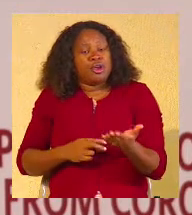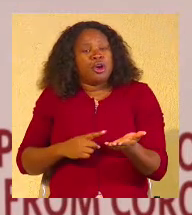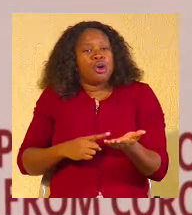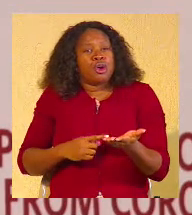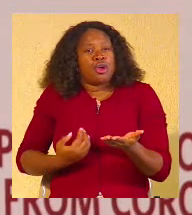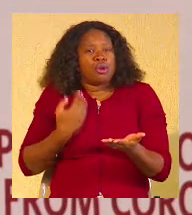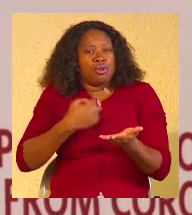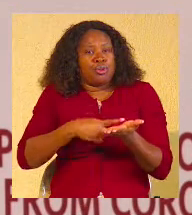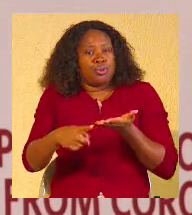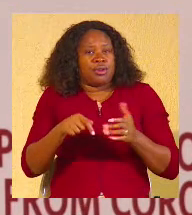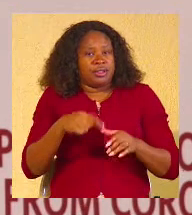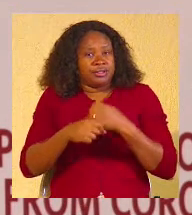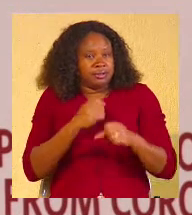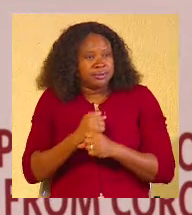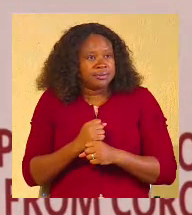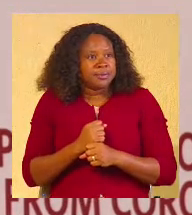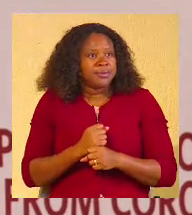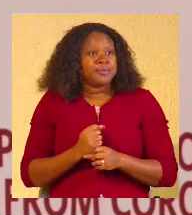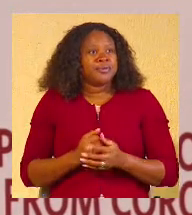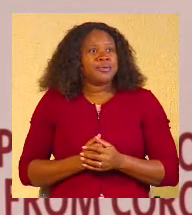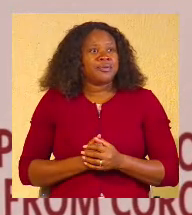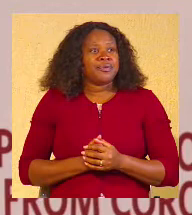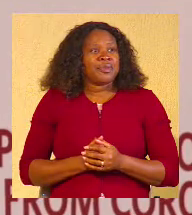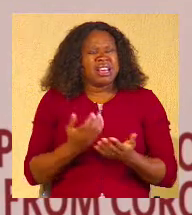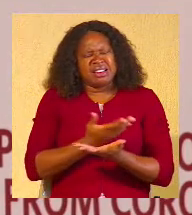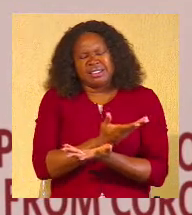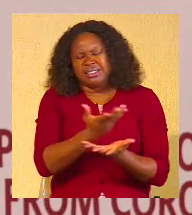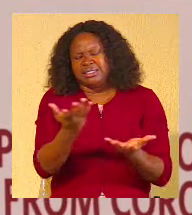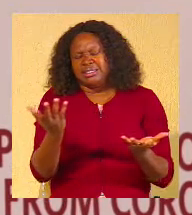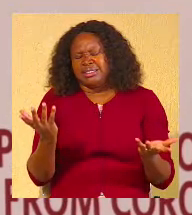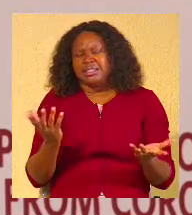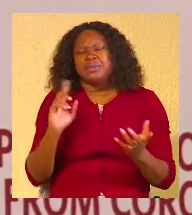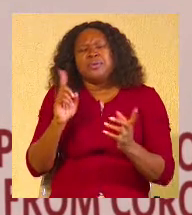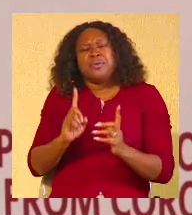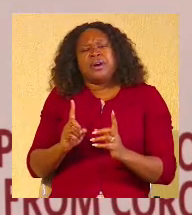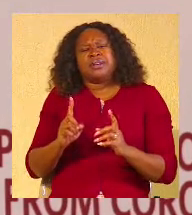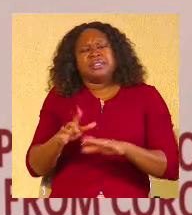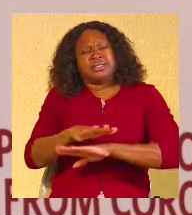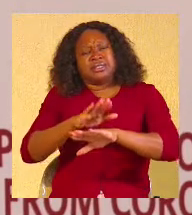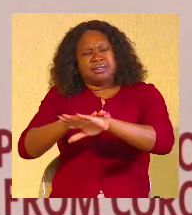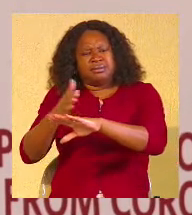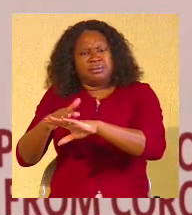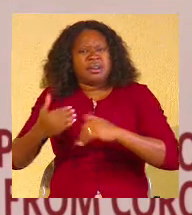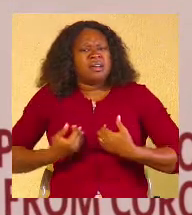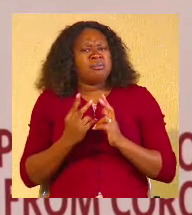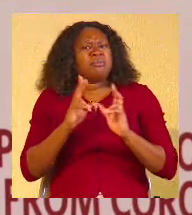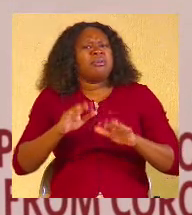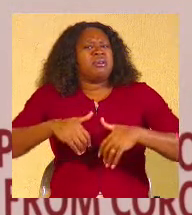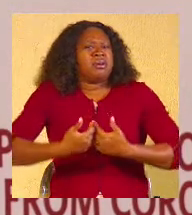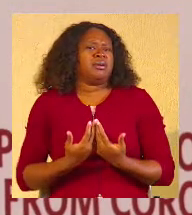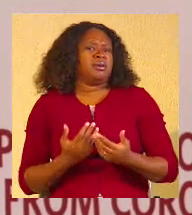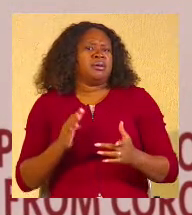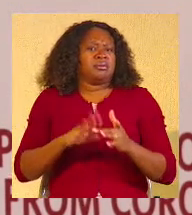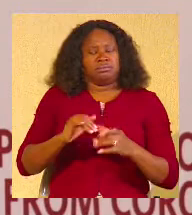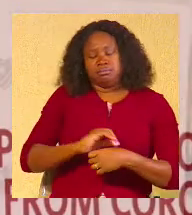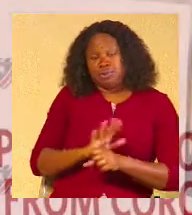this year and give us a general overview of what is the status, how are the young people affected by this pandemic?